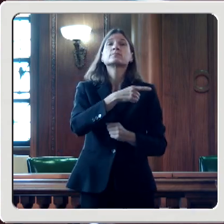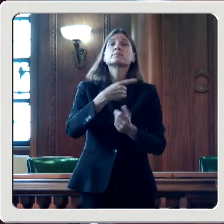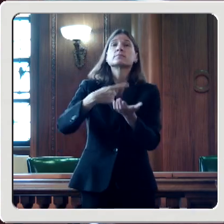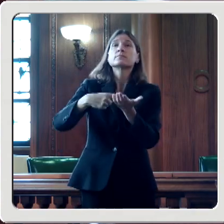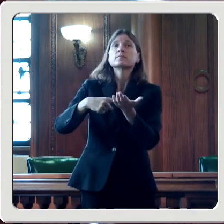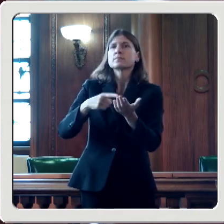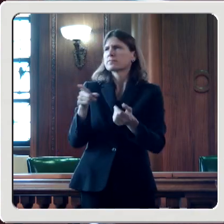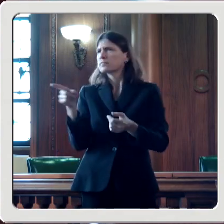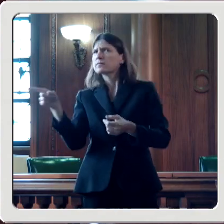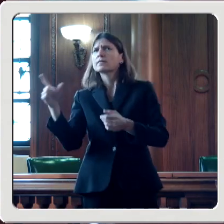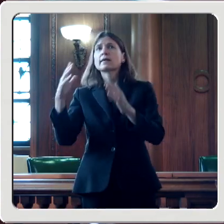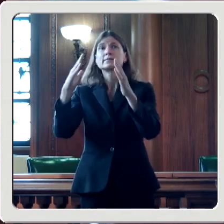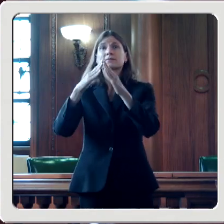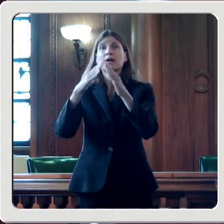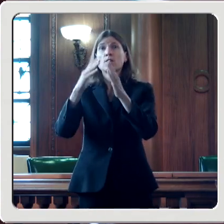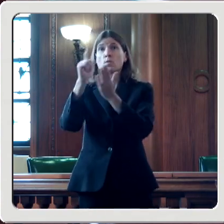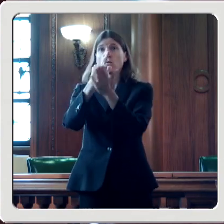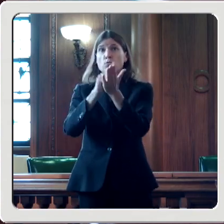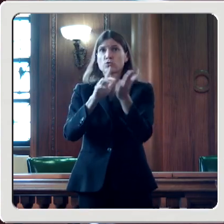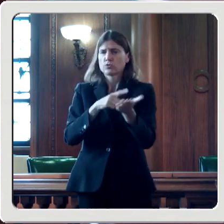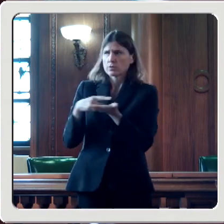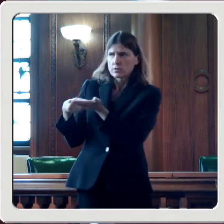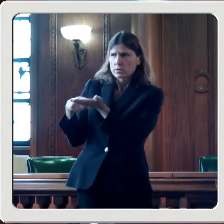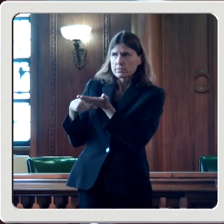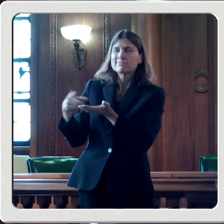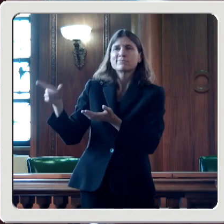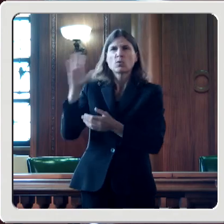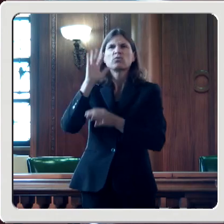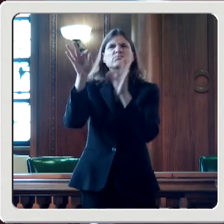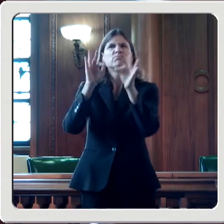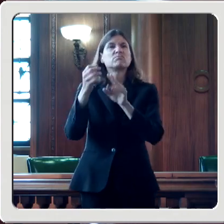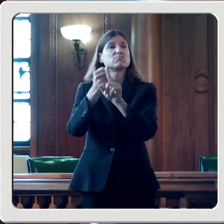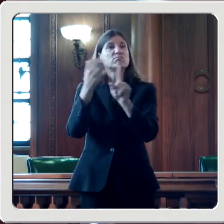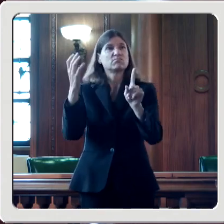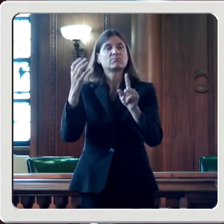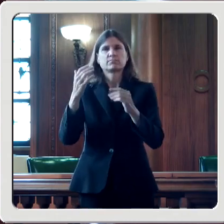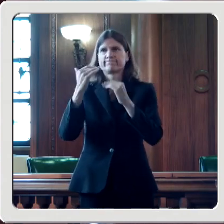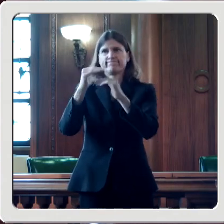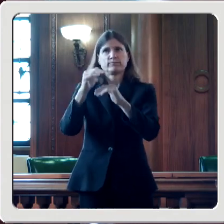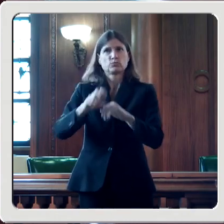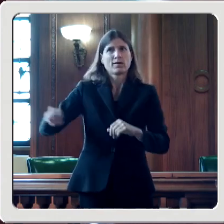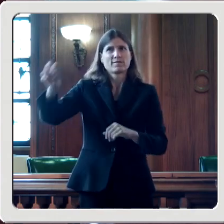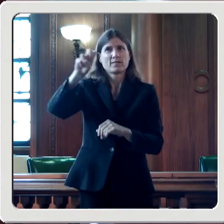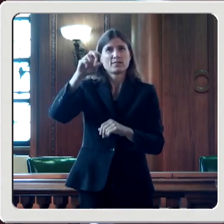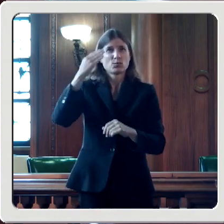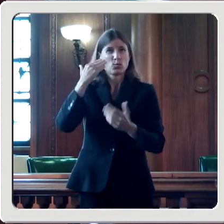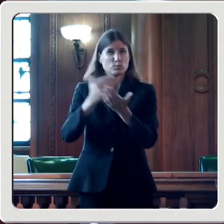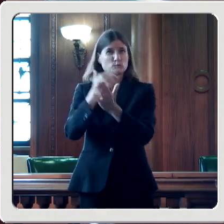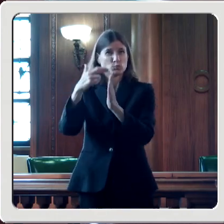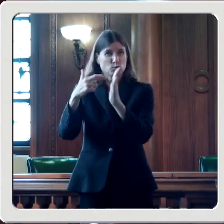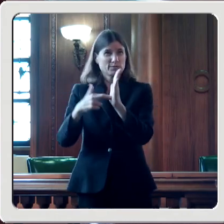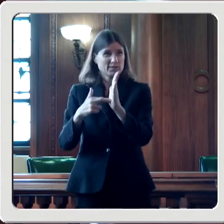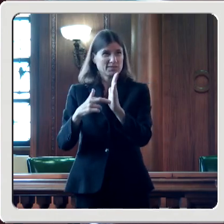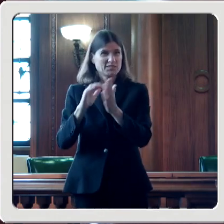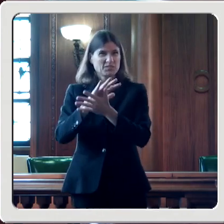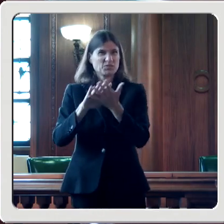over to our highly respected medical individuals, Dr. Mark Kerouac, the President and CEO of Bay